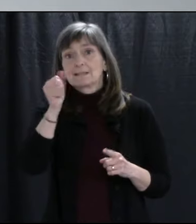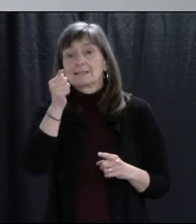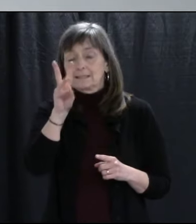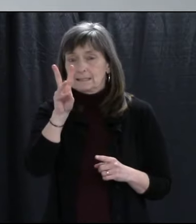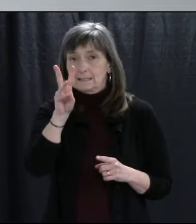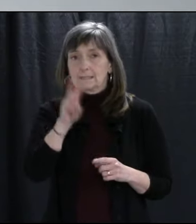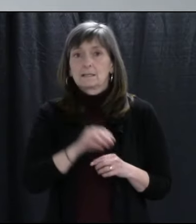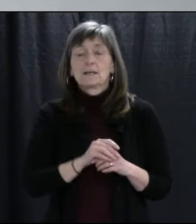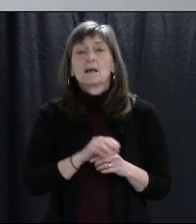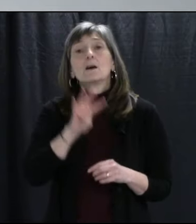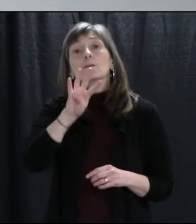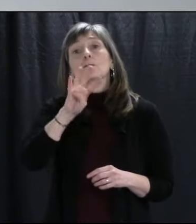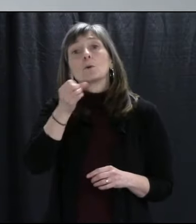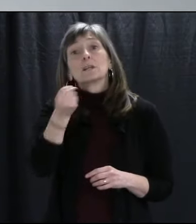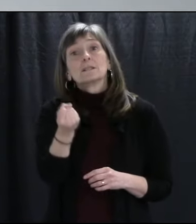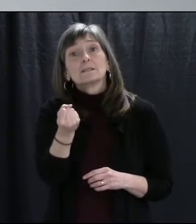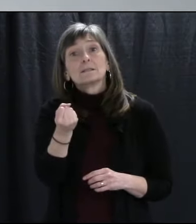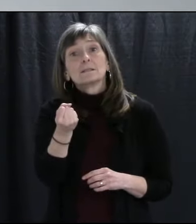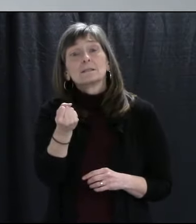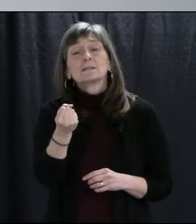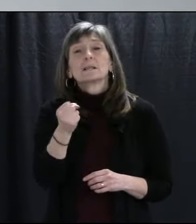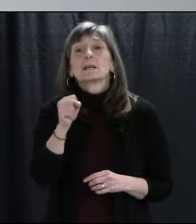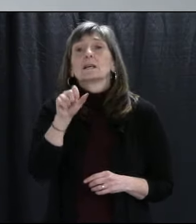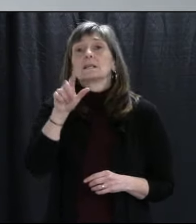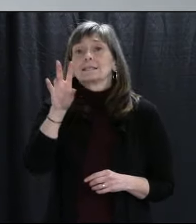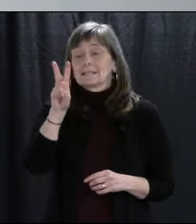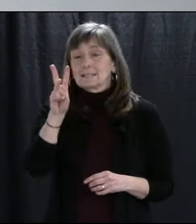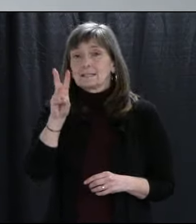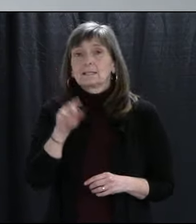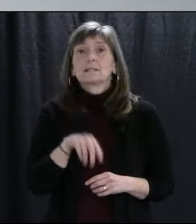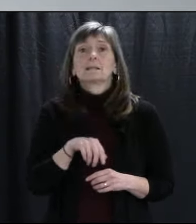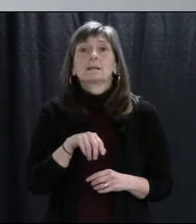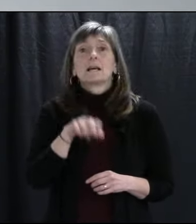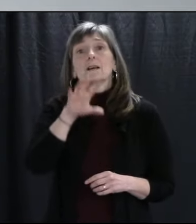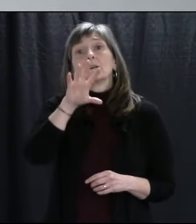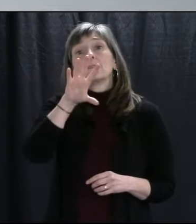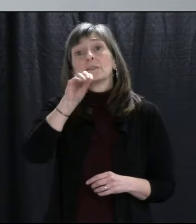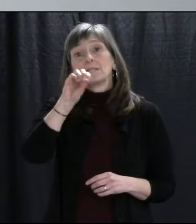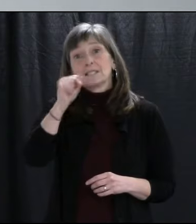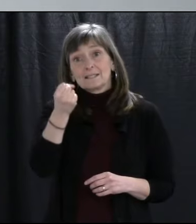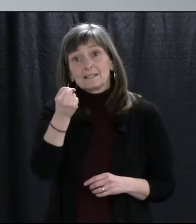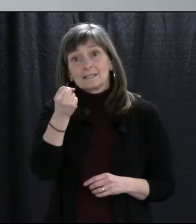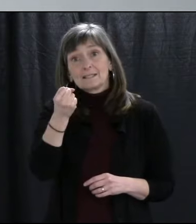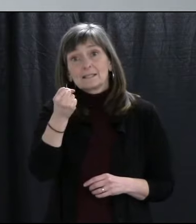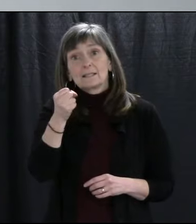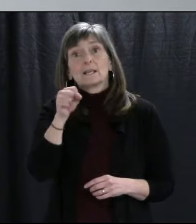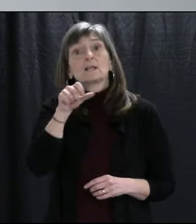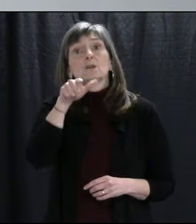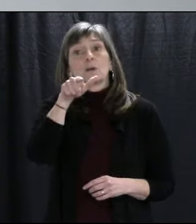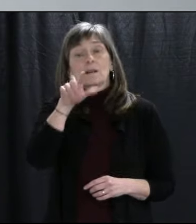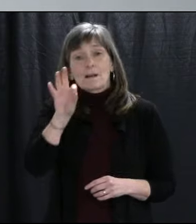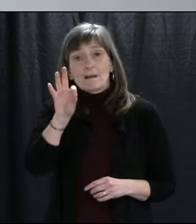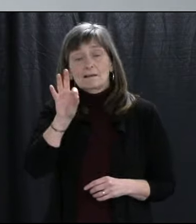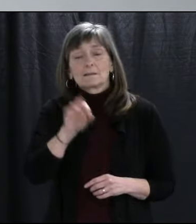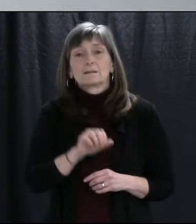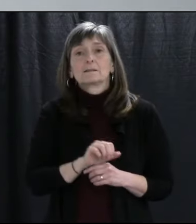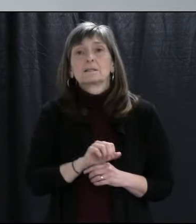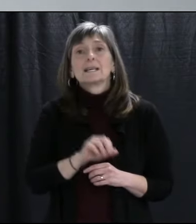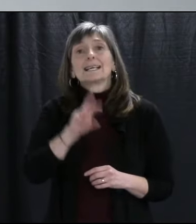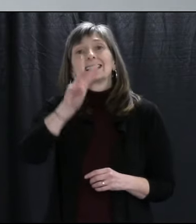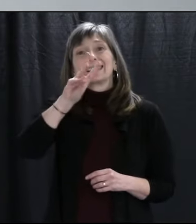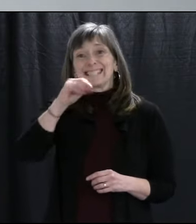16 between 40 and 49, 29 between 50 and 59, 22 between 60